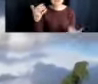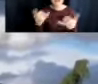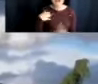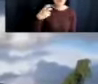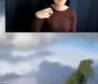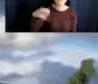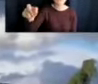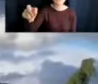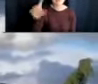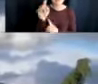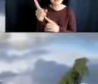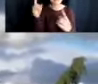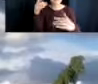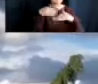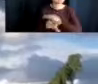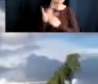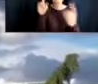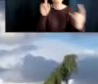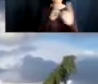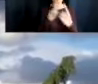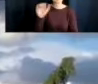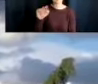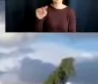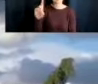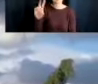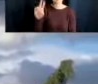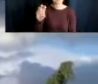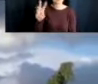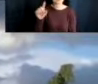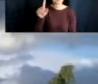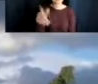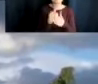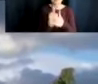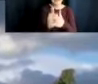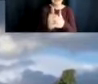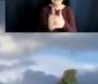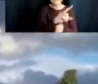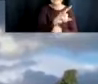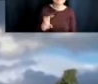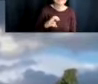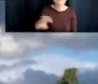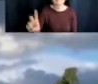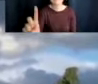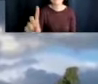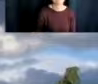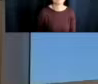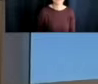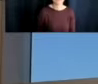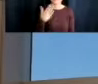moment we're gonna go pop inside and meet Mr. Andrew who's gonna be our guide. Thanks for coming. Let's go check it out.